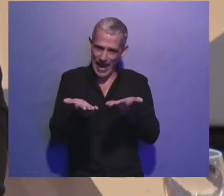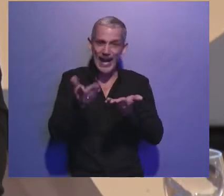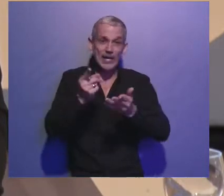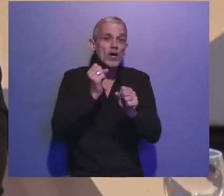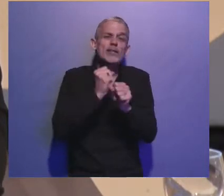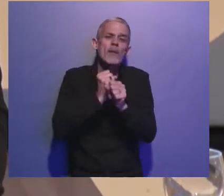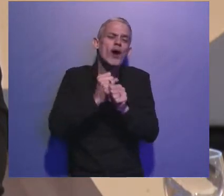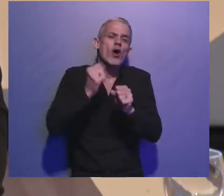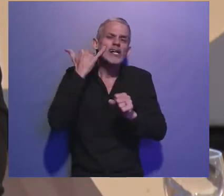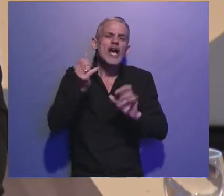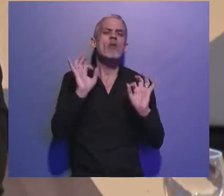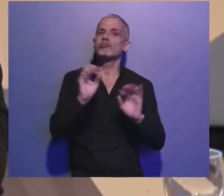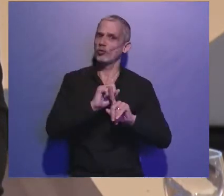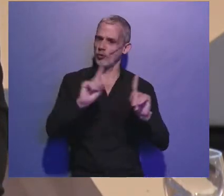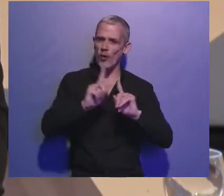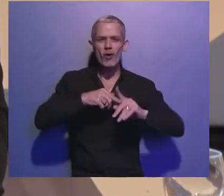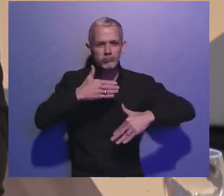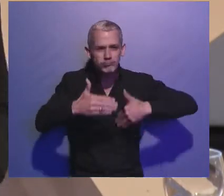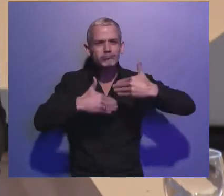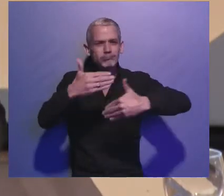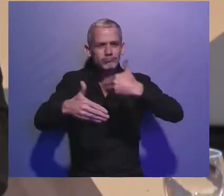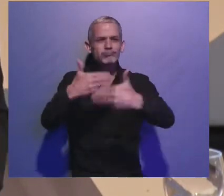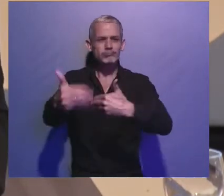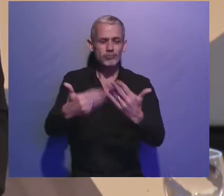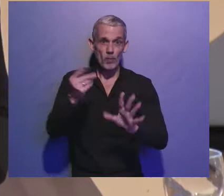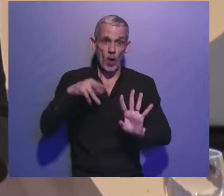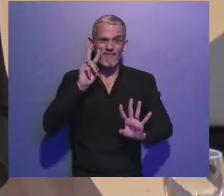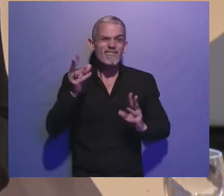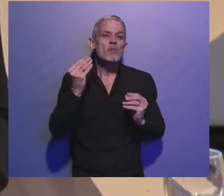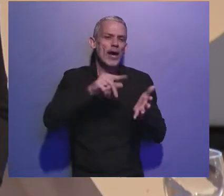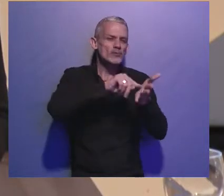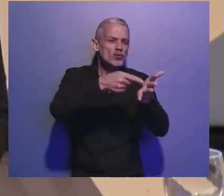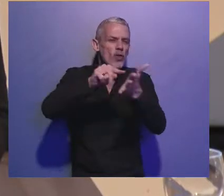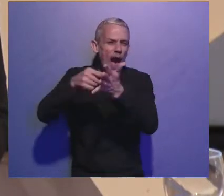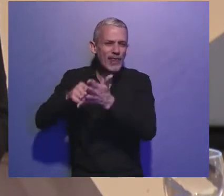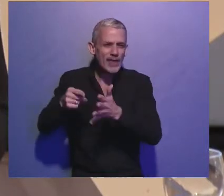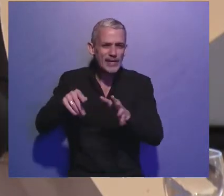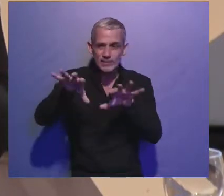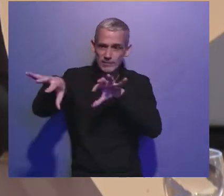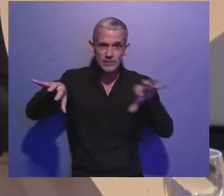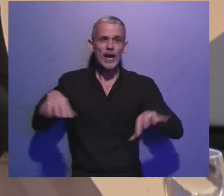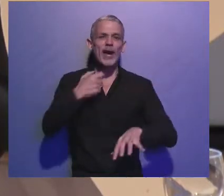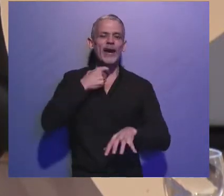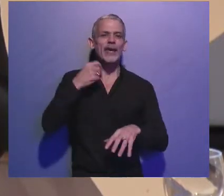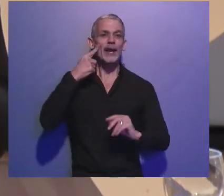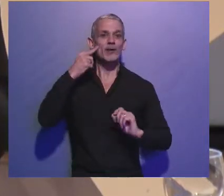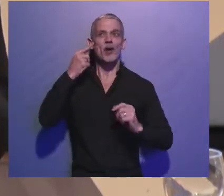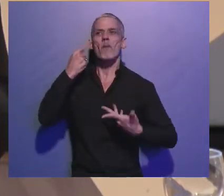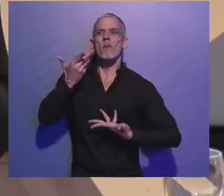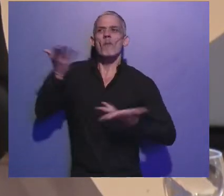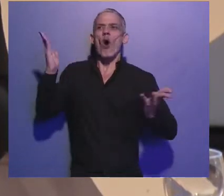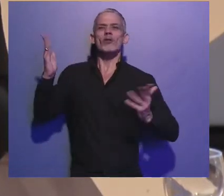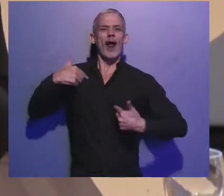we see that cities are looking to demonstrate that they've actually put in place the governance structures,